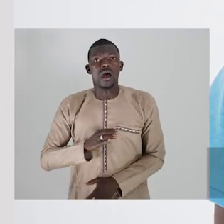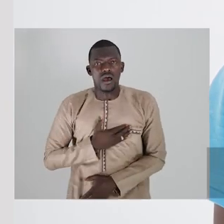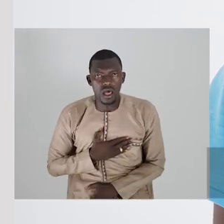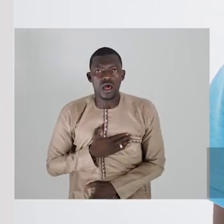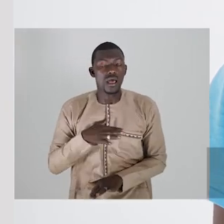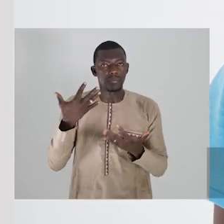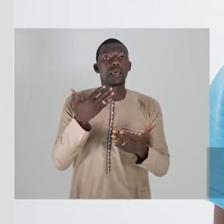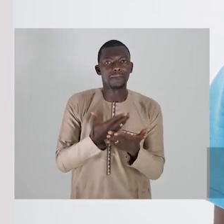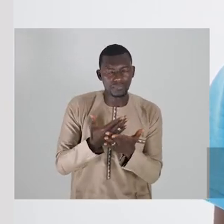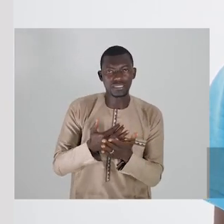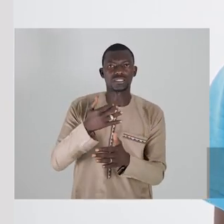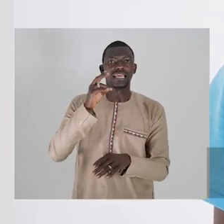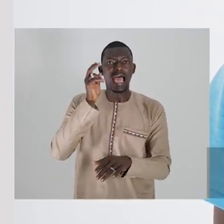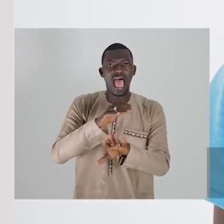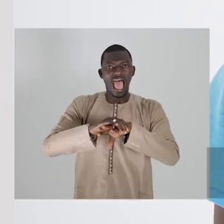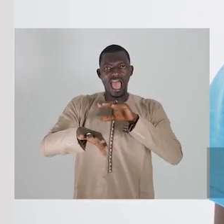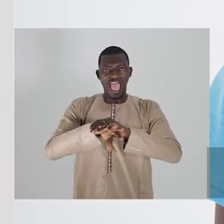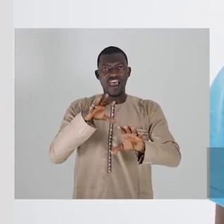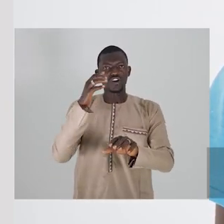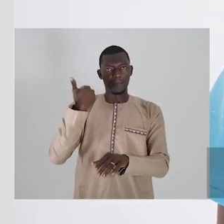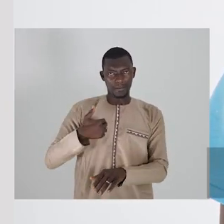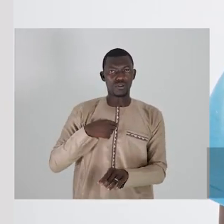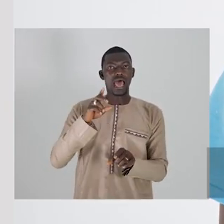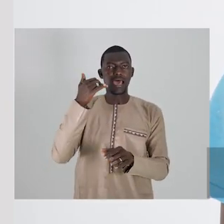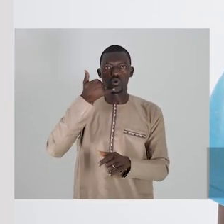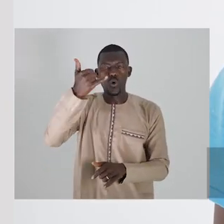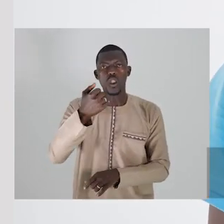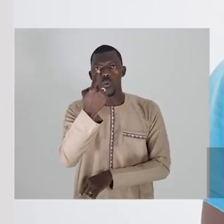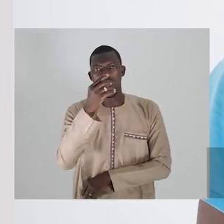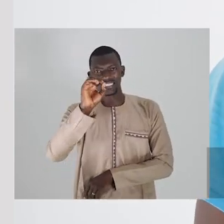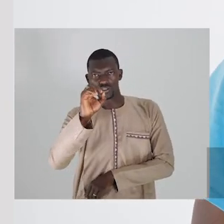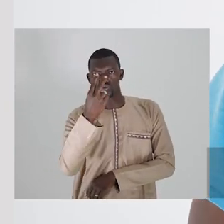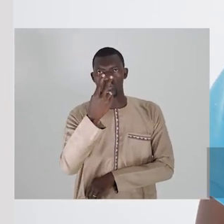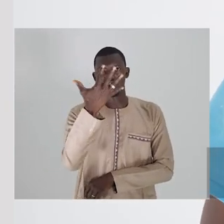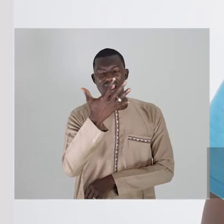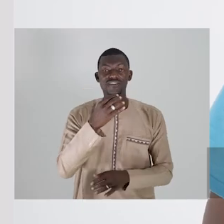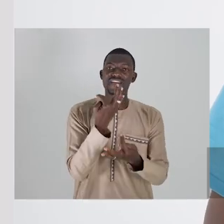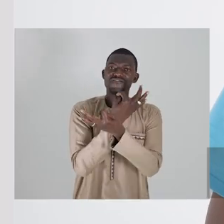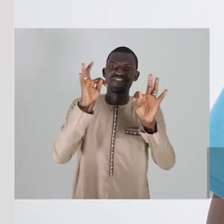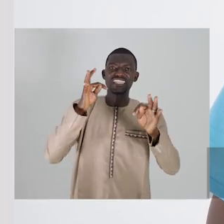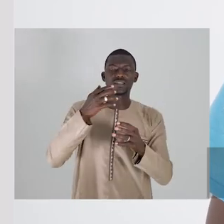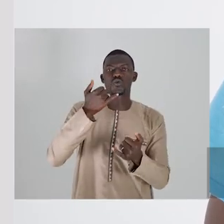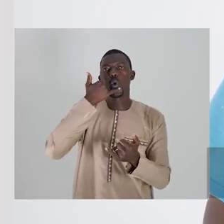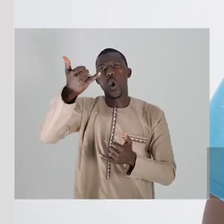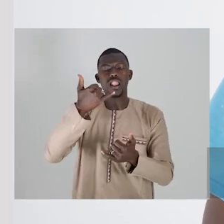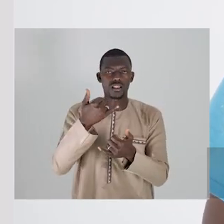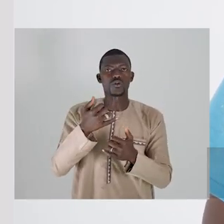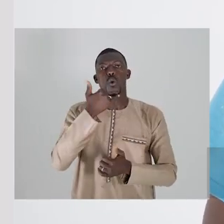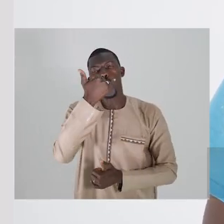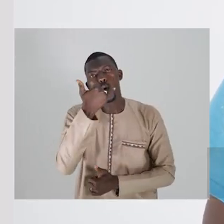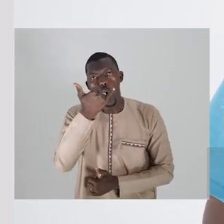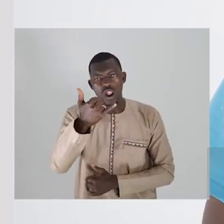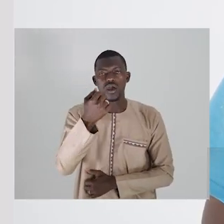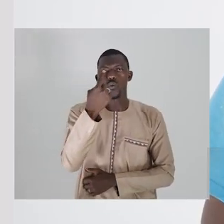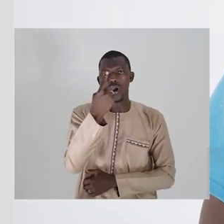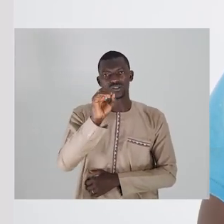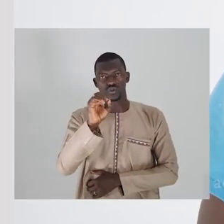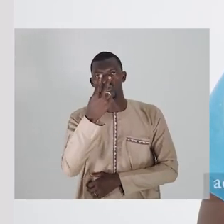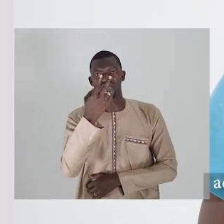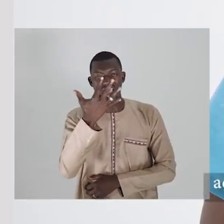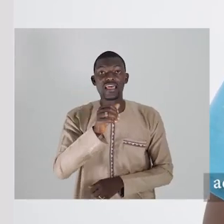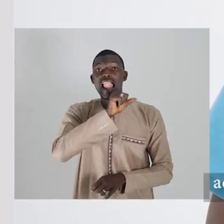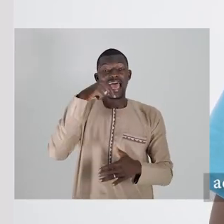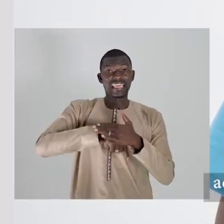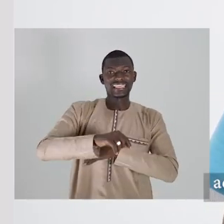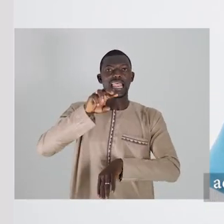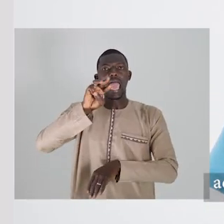sedd gambia fi nak ben nit rek lañ jotta gis né mo amé jangoro ji wayé fo munti nek fexel be ar sa bop